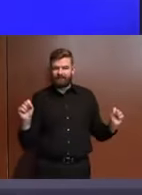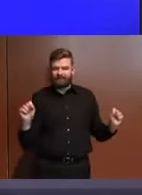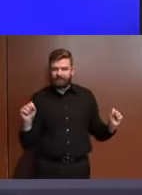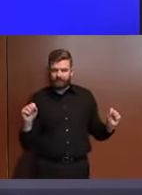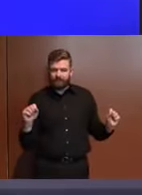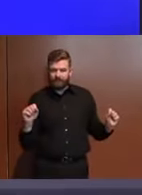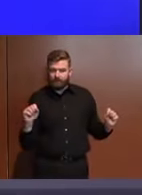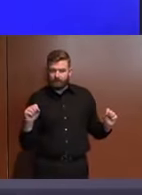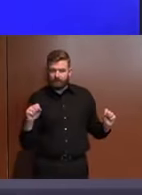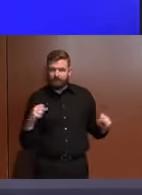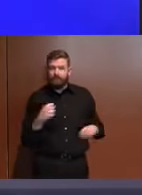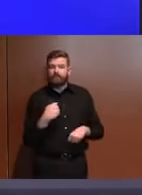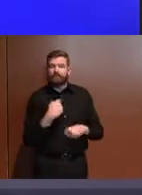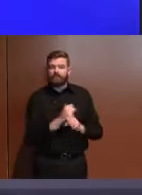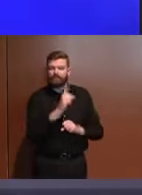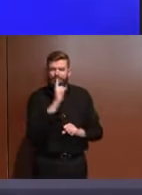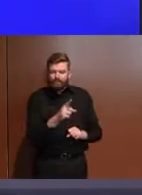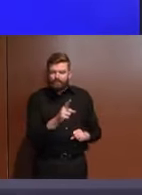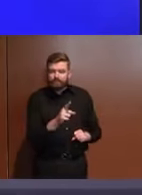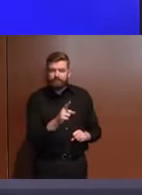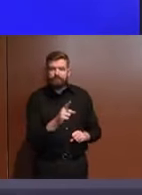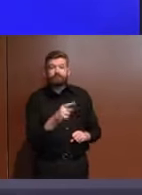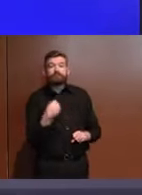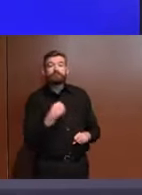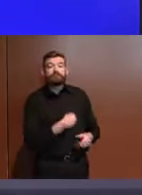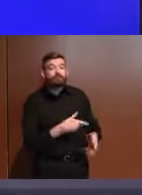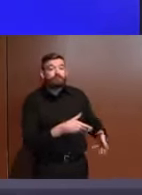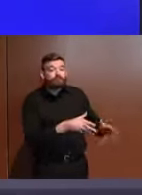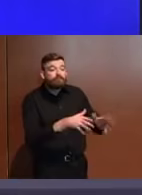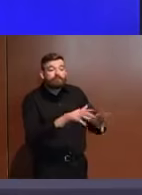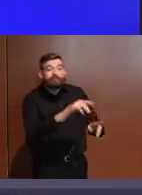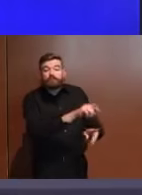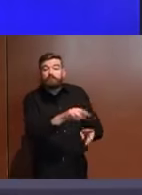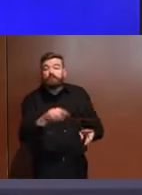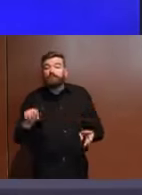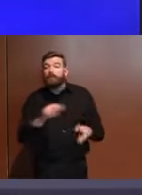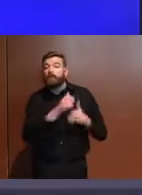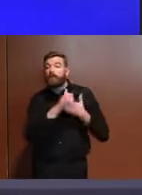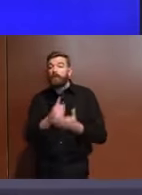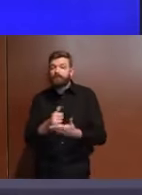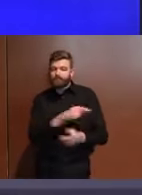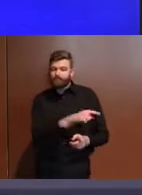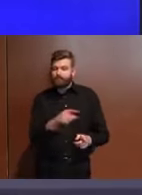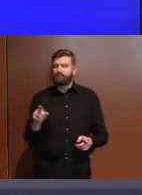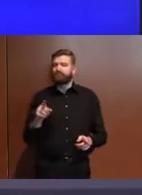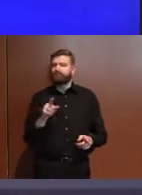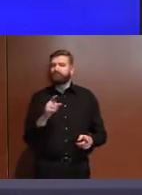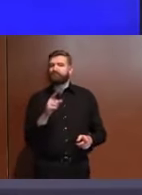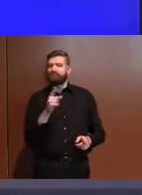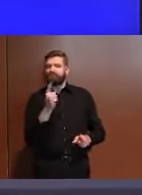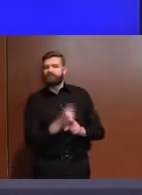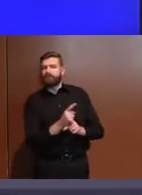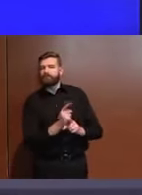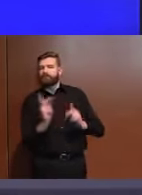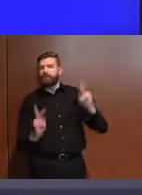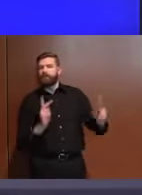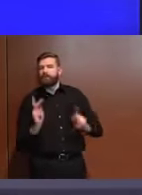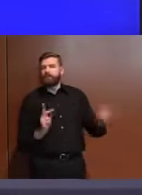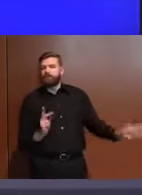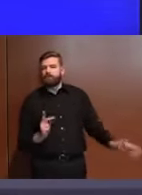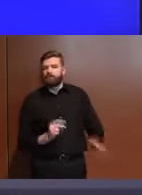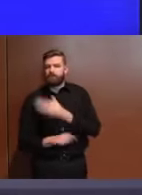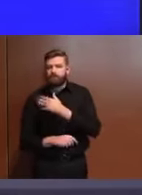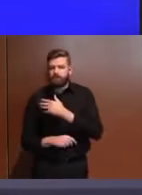Am I right in saying we waived for the other states in the United States to come in, and I would suspect that we would do that on a case-by-case basis